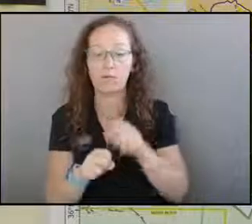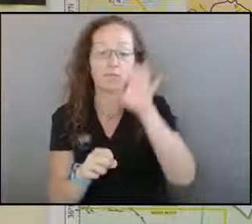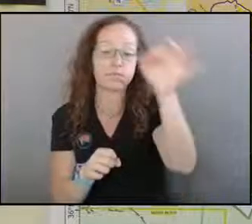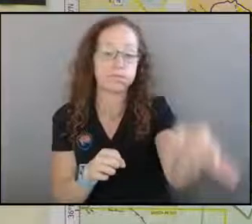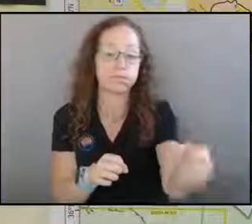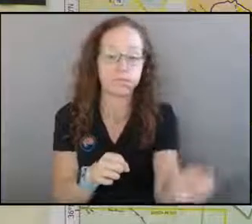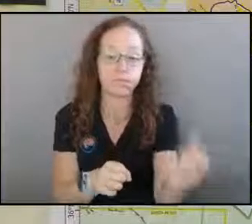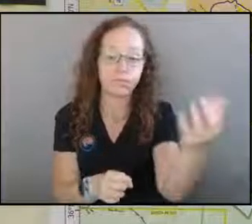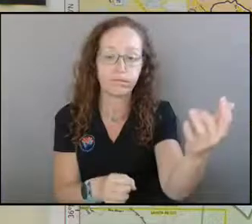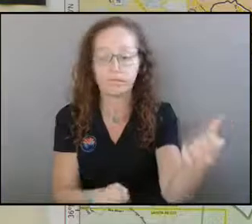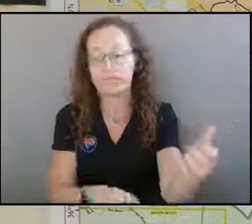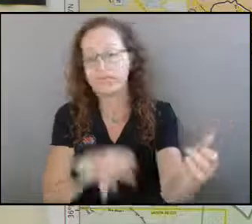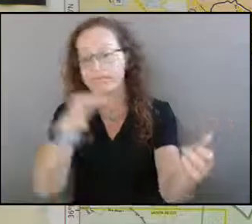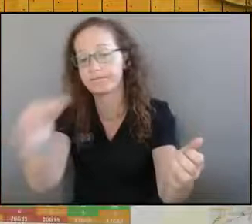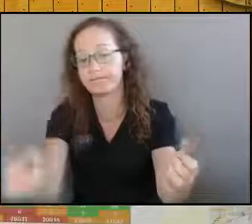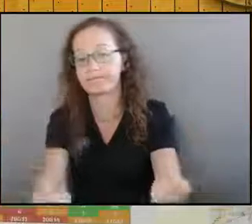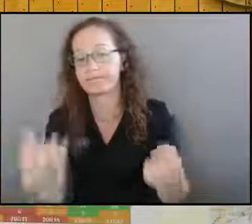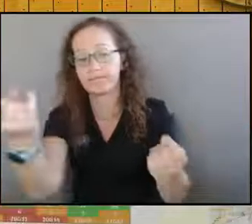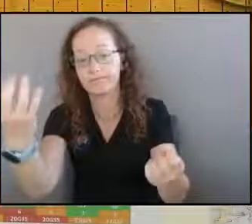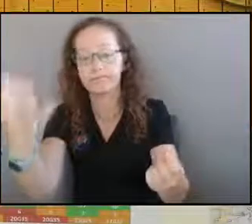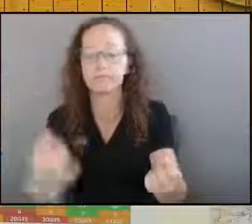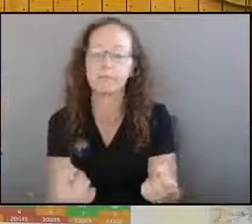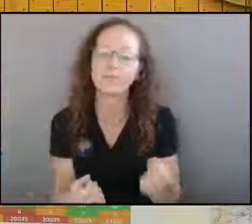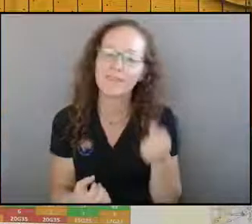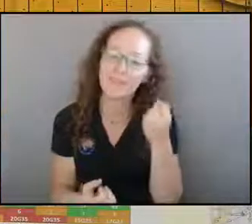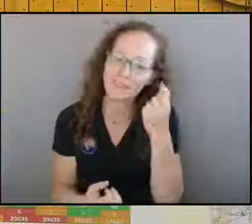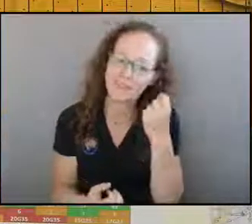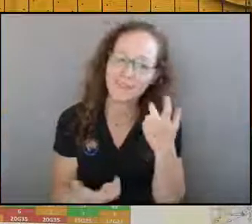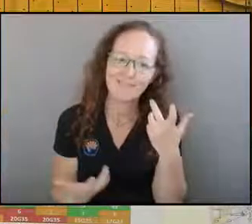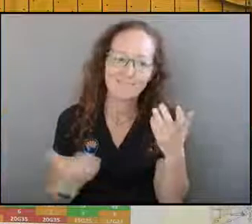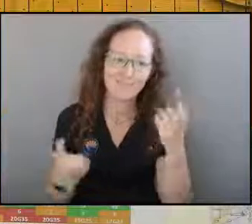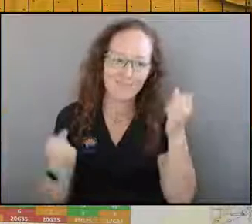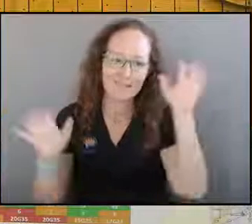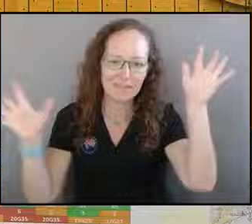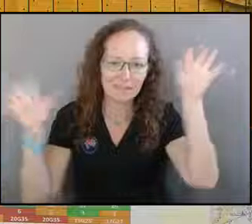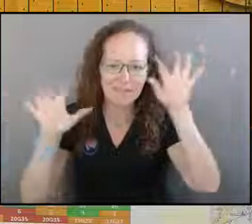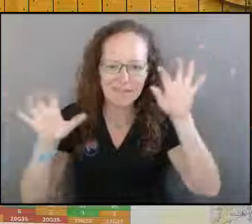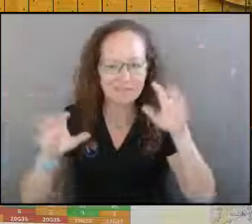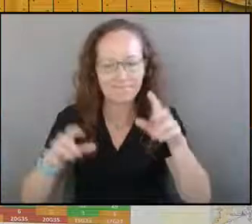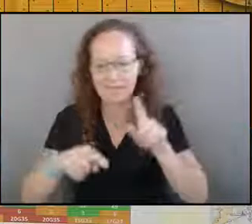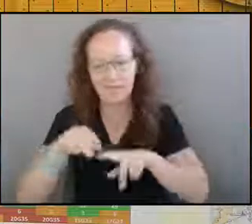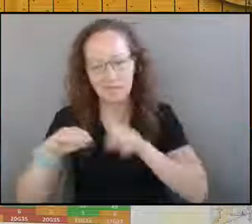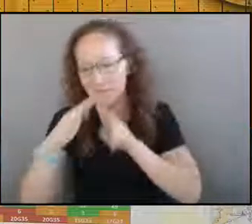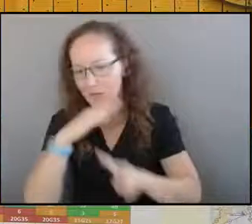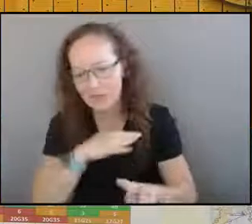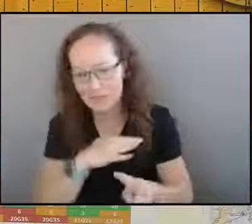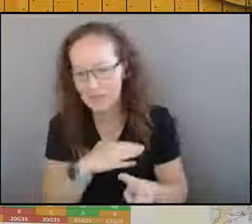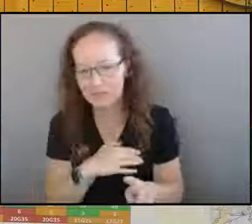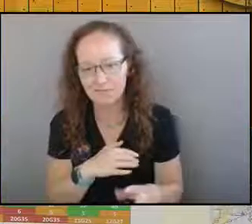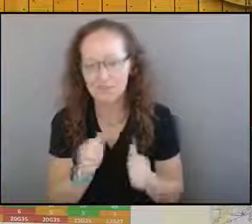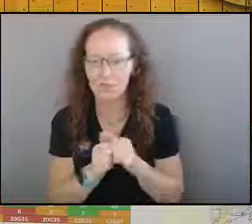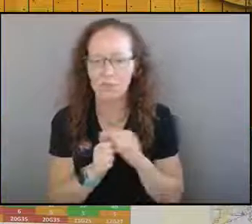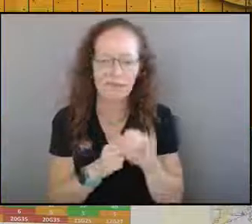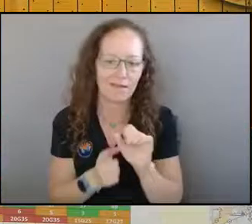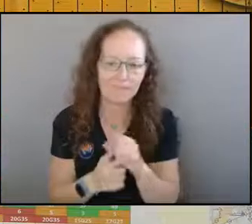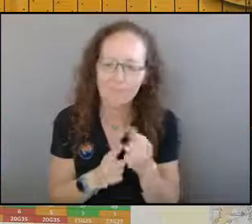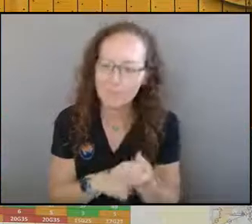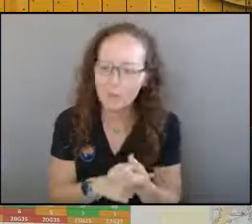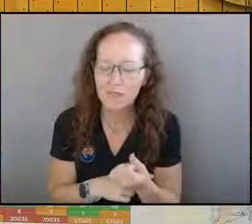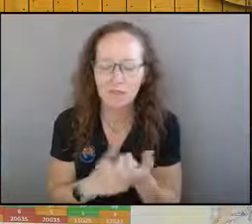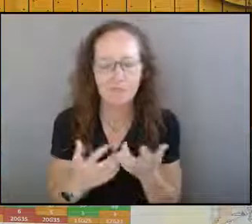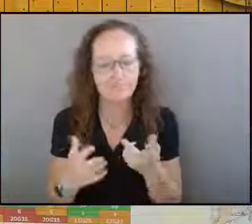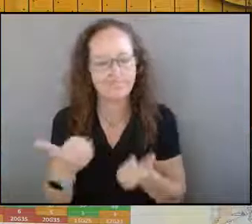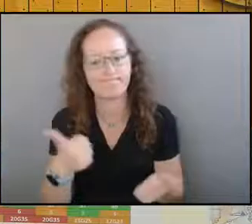this, like I've said before, this beast is very unpredictable, and just due to the nature of your guys' safety being